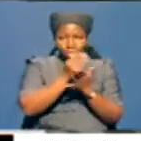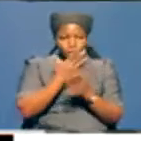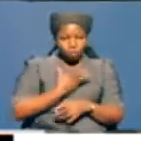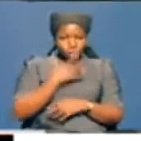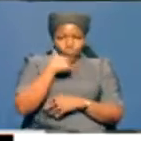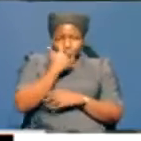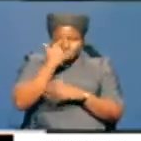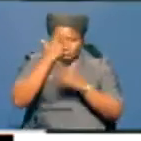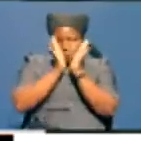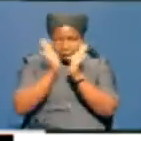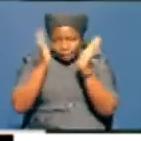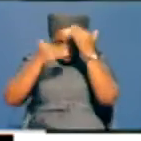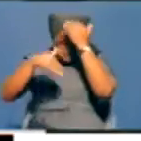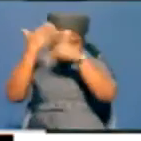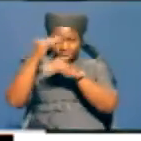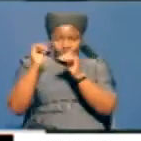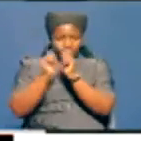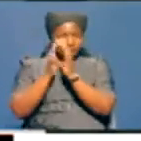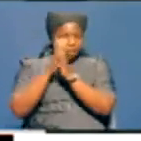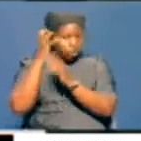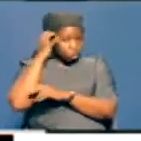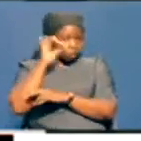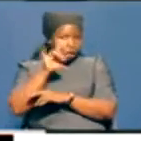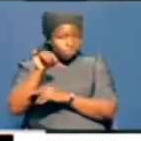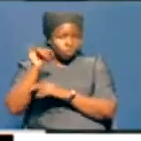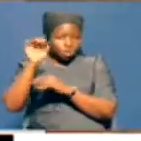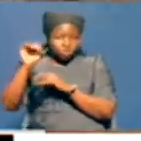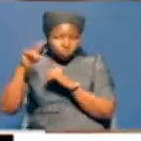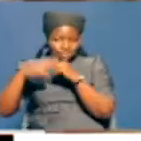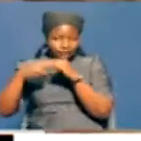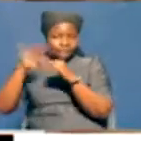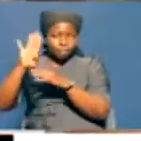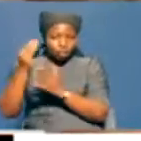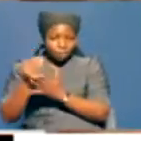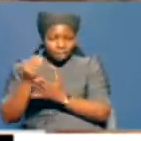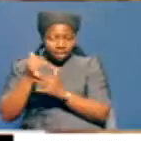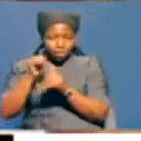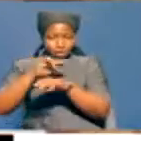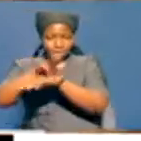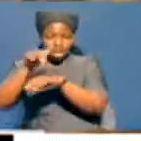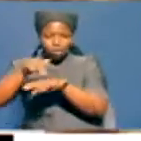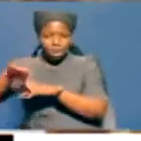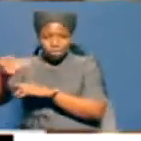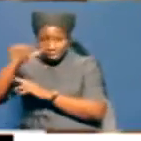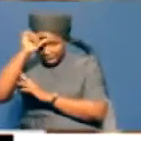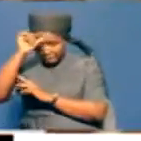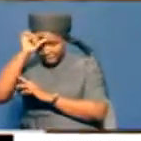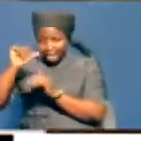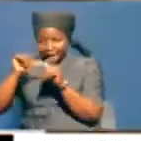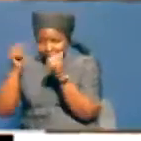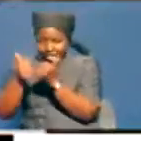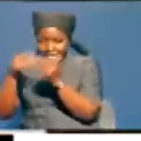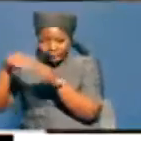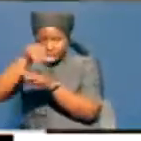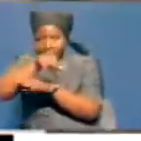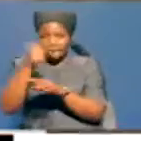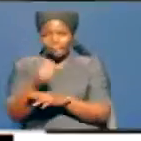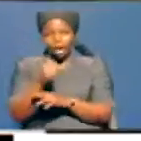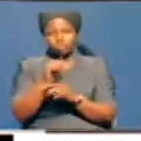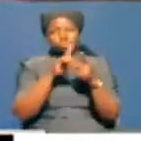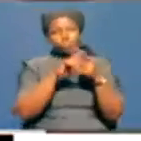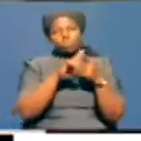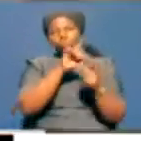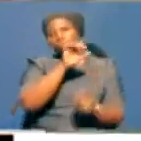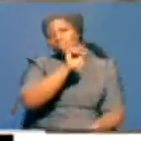colleges and 1.07 billion shillings that national and county government agencies owe deposit-taking SACCOs.